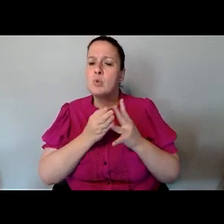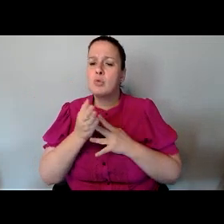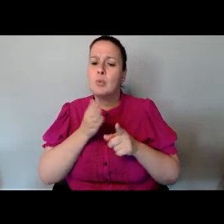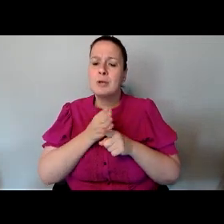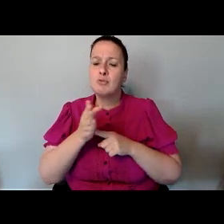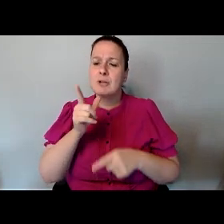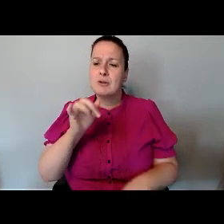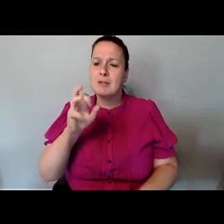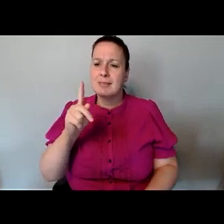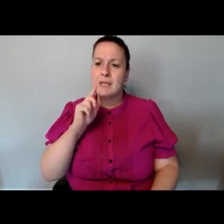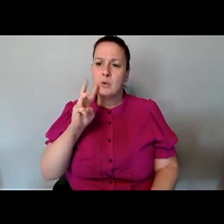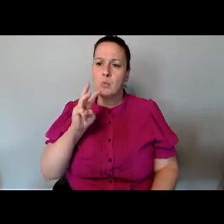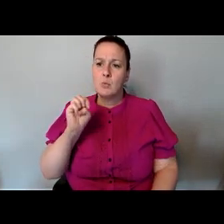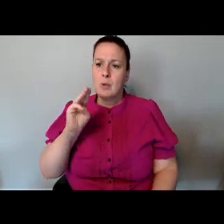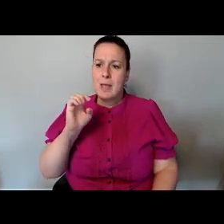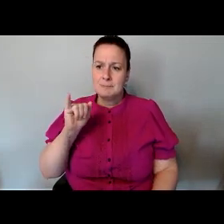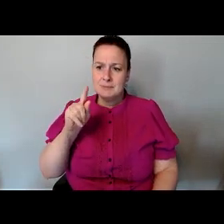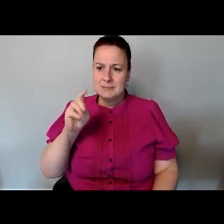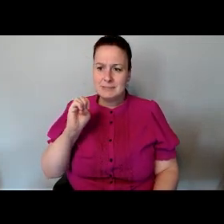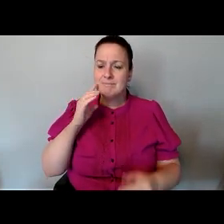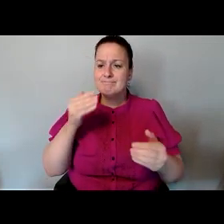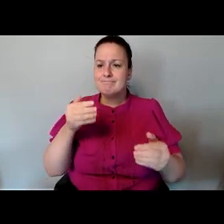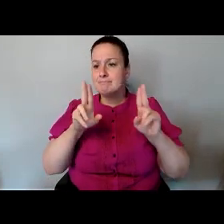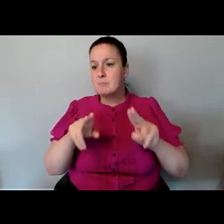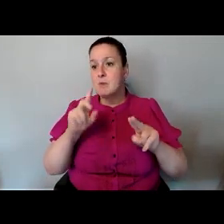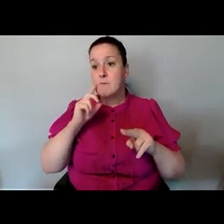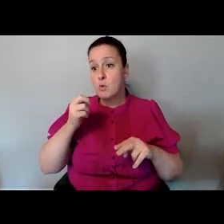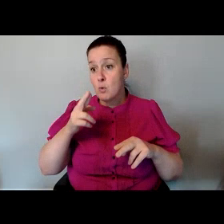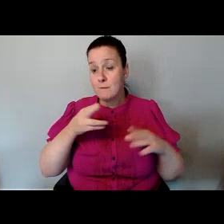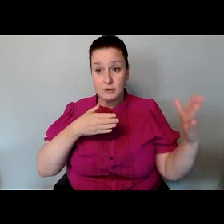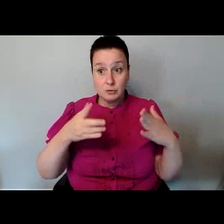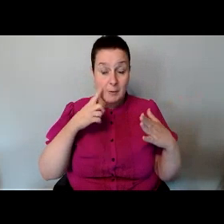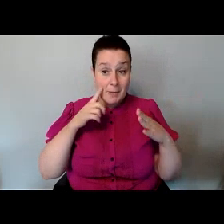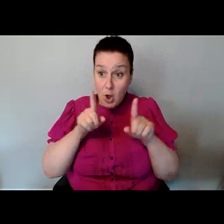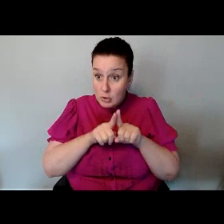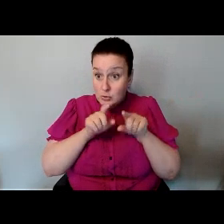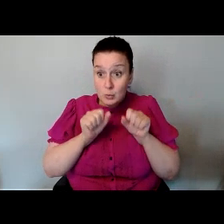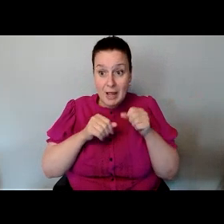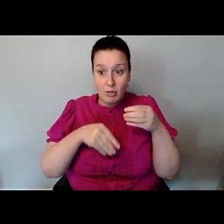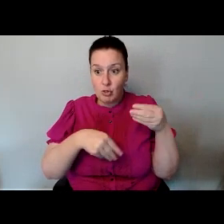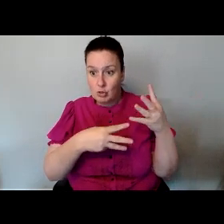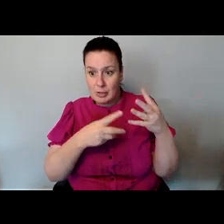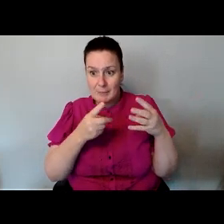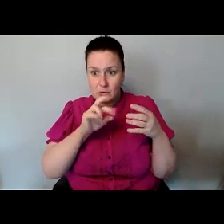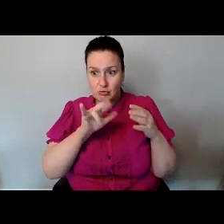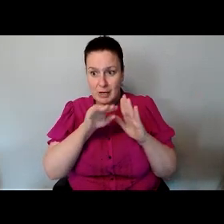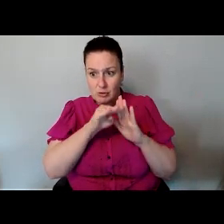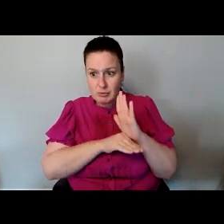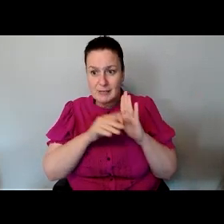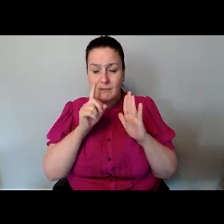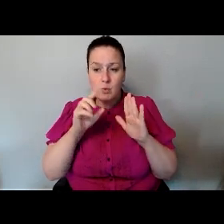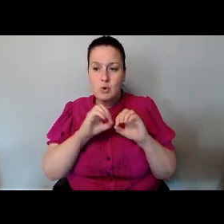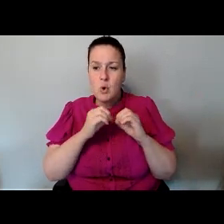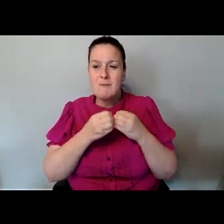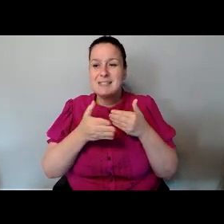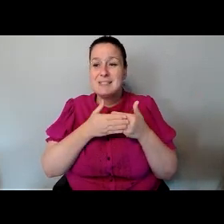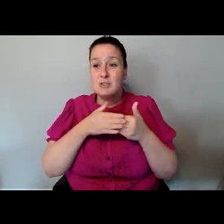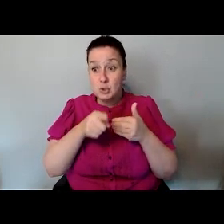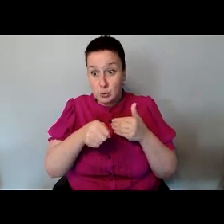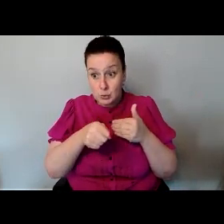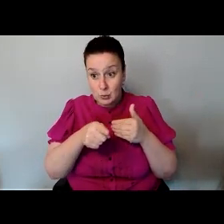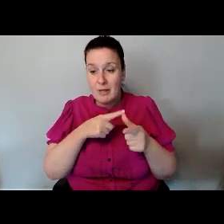website to apply for OVR services, but you can also look up the directory of an office near you and